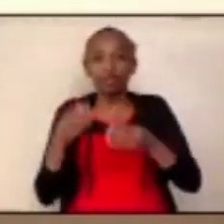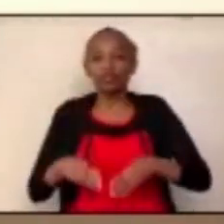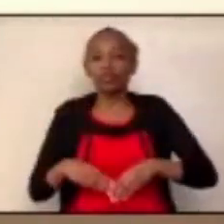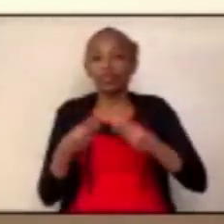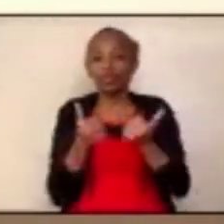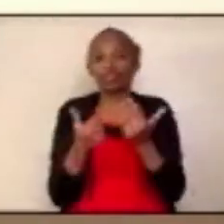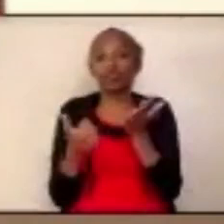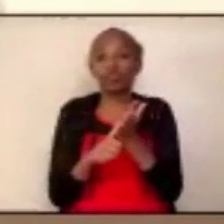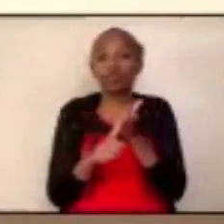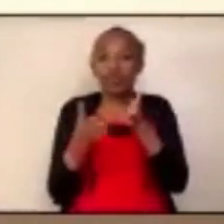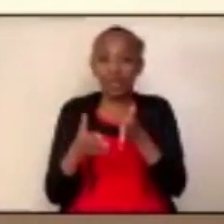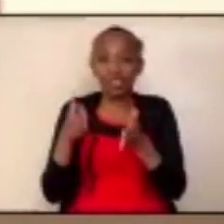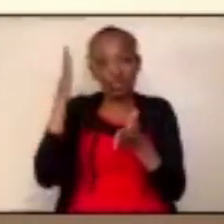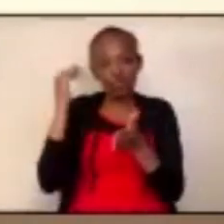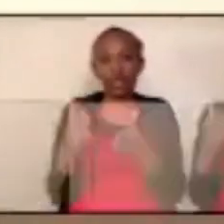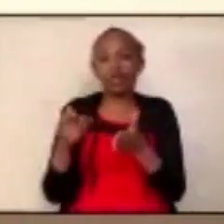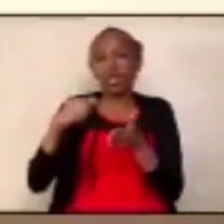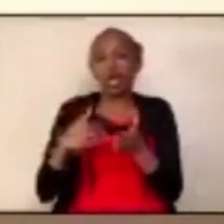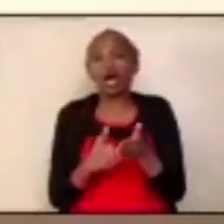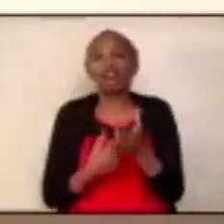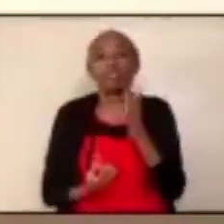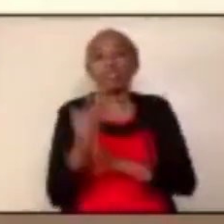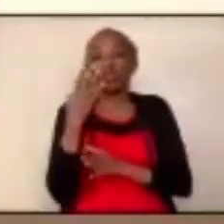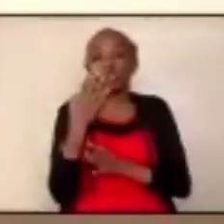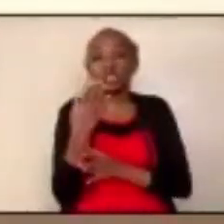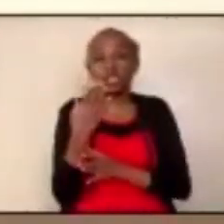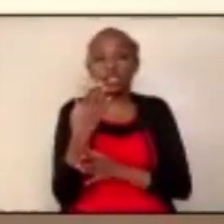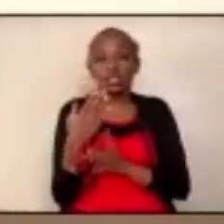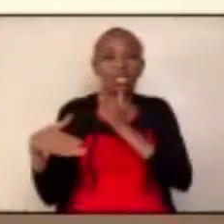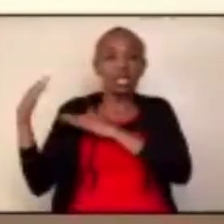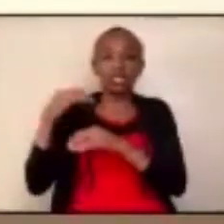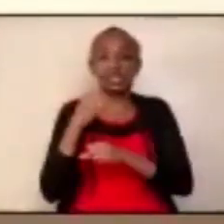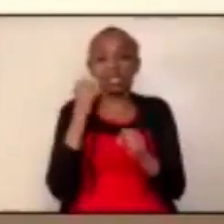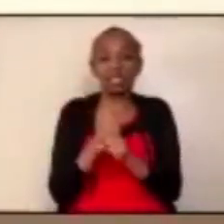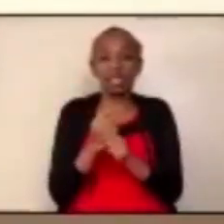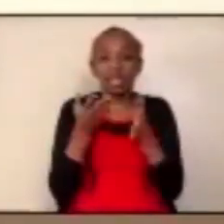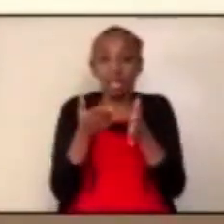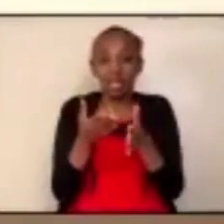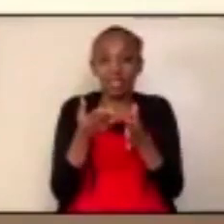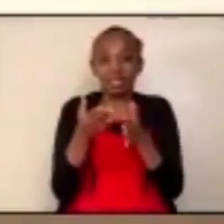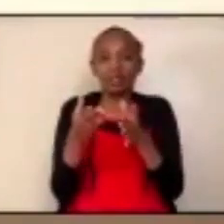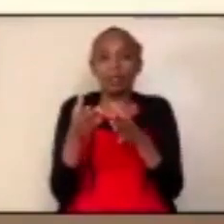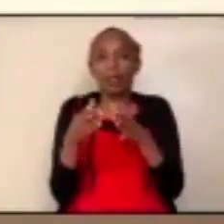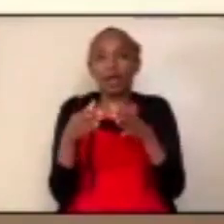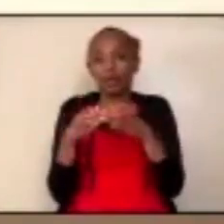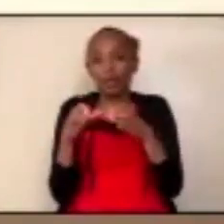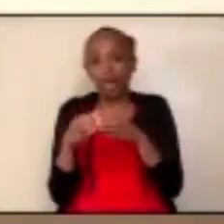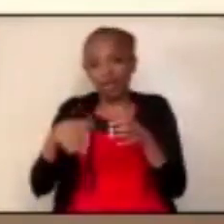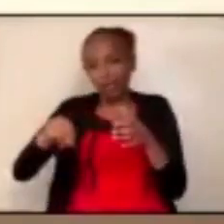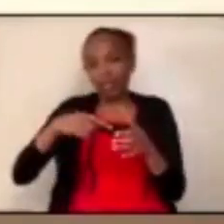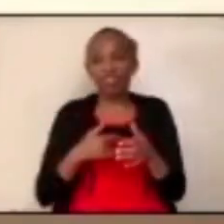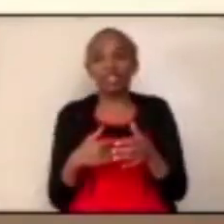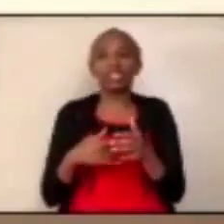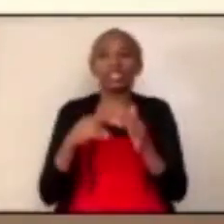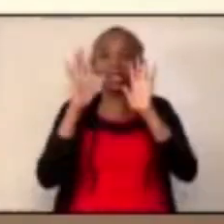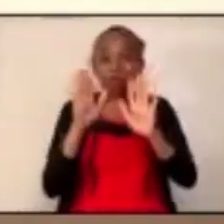crises. And this is why we have launched, and we did launch last year, this AFROMEDI, and why we felt it was important to have